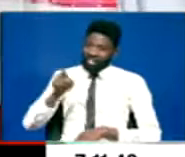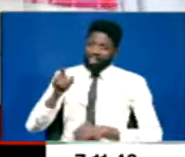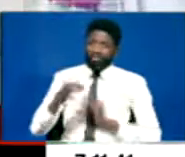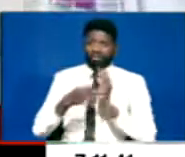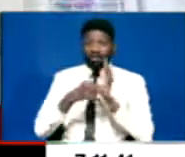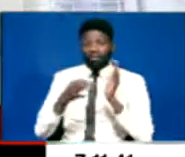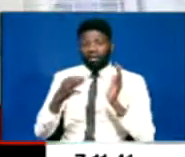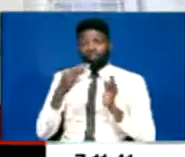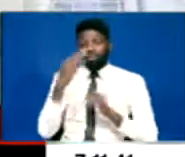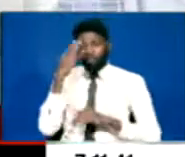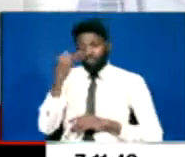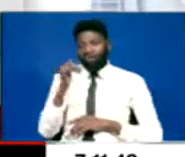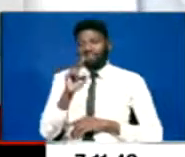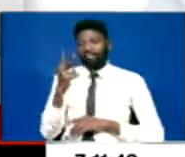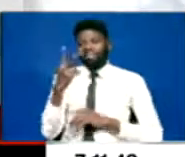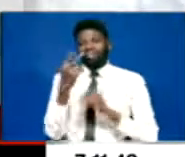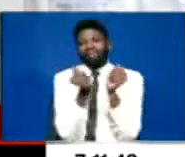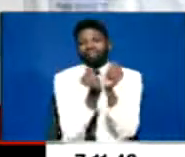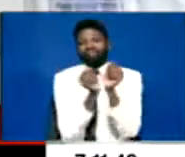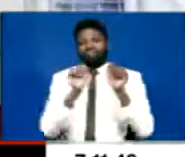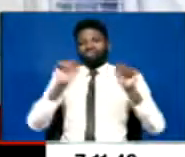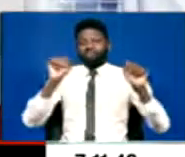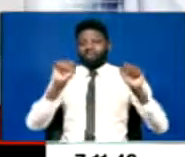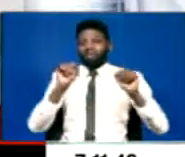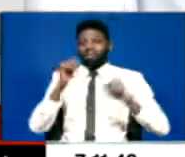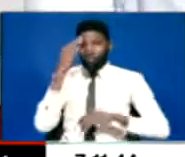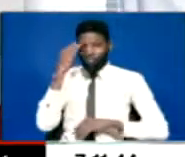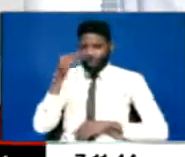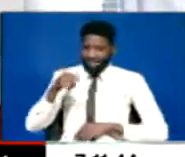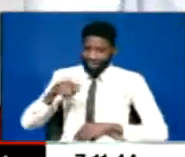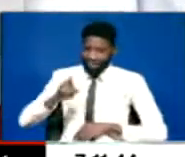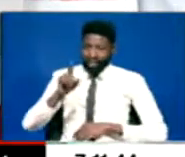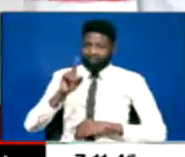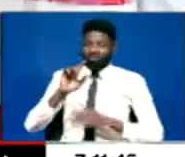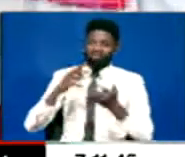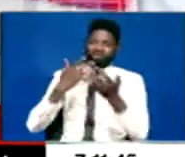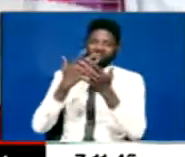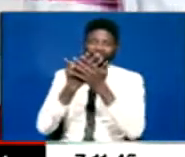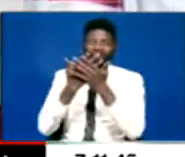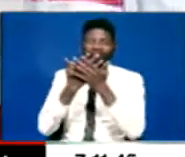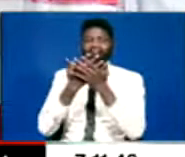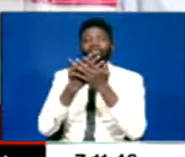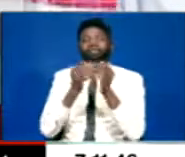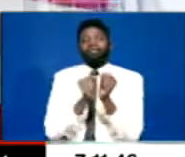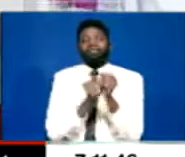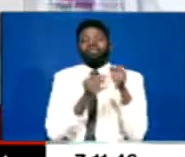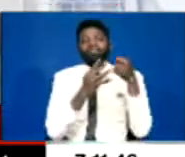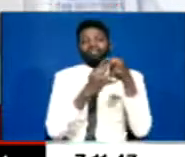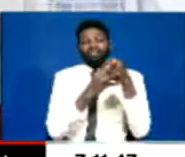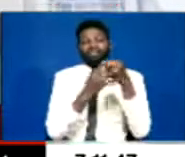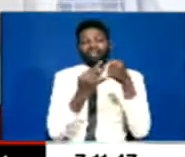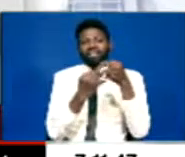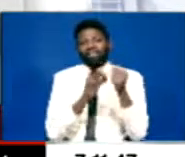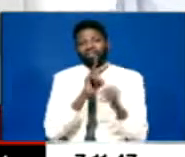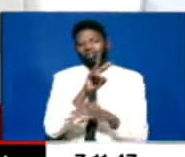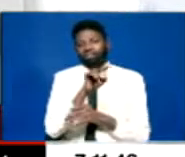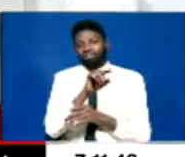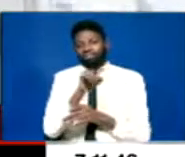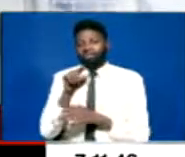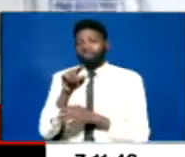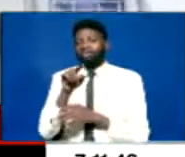Liberation. Notably, he was in jail for treason between 1982 and 1988. In